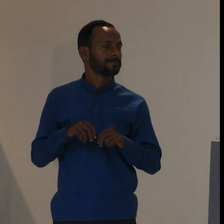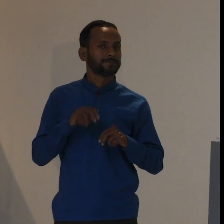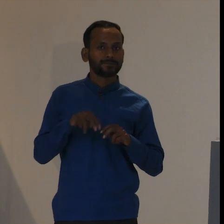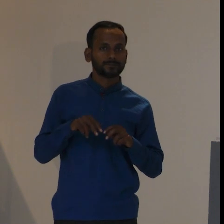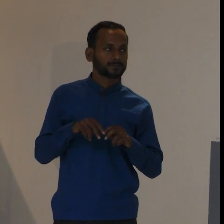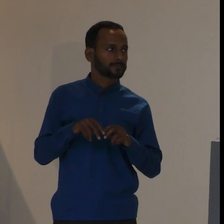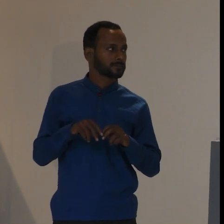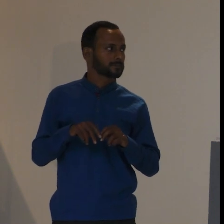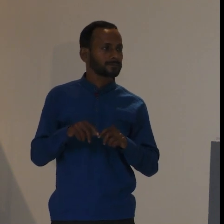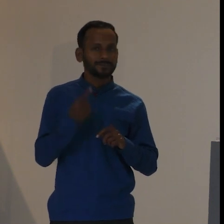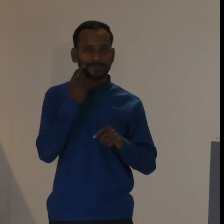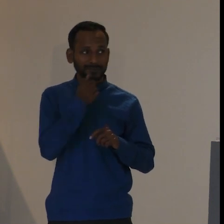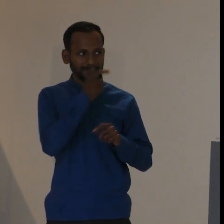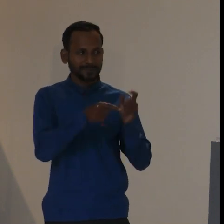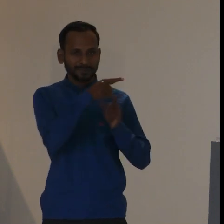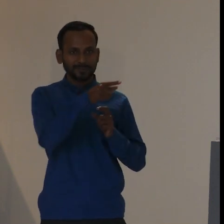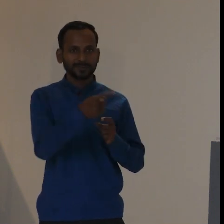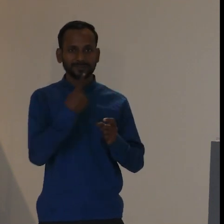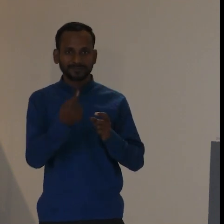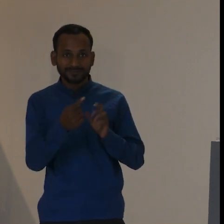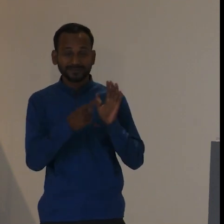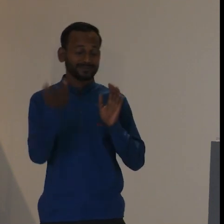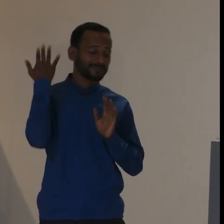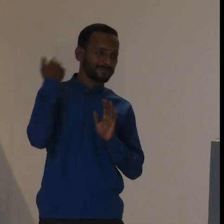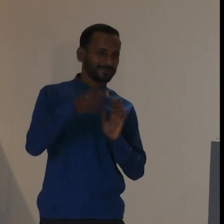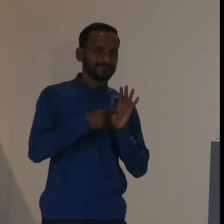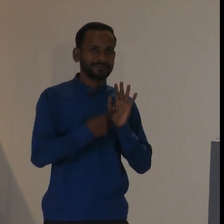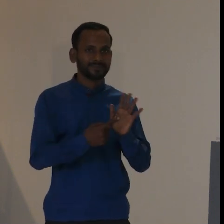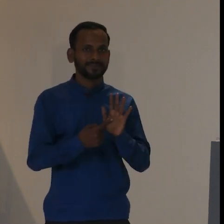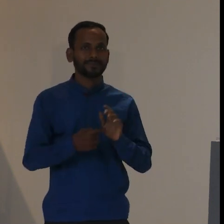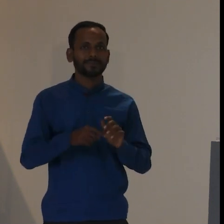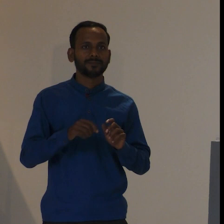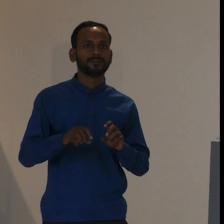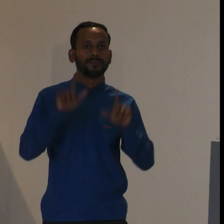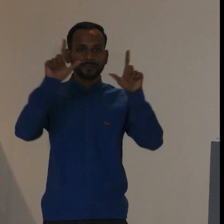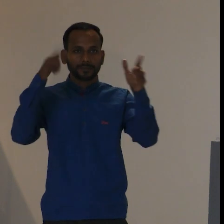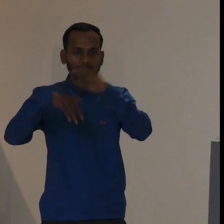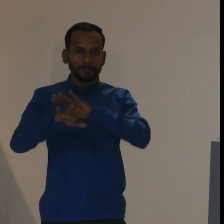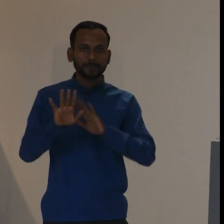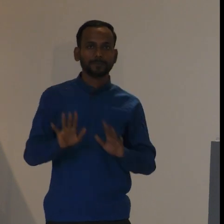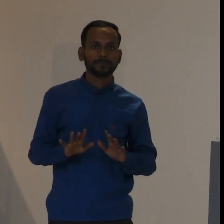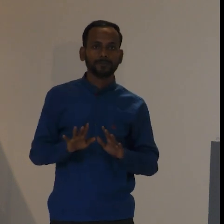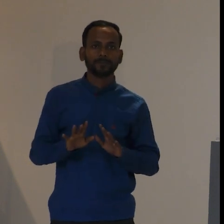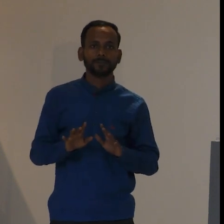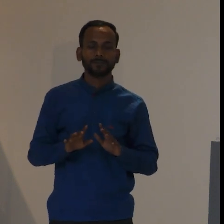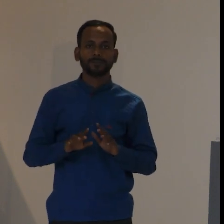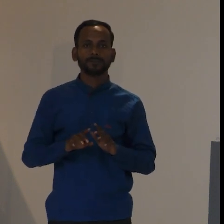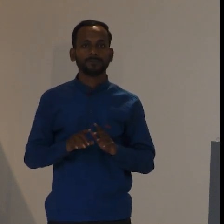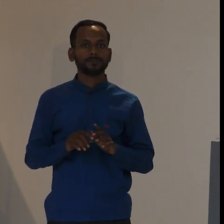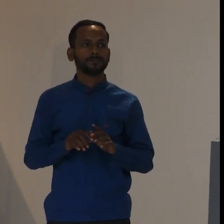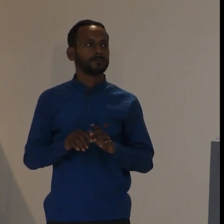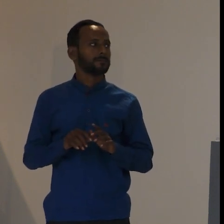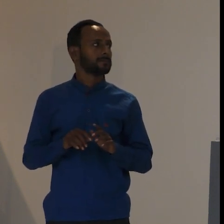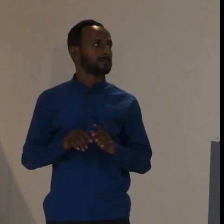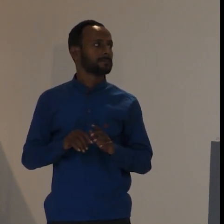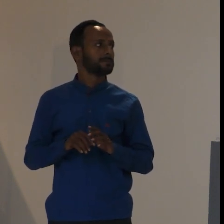and I think one of that was Rose Govindarajulu. So when we are looking at the stuff that is in the museum and the archives, we kept coming across this name of